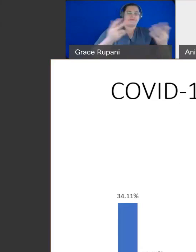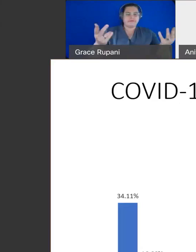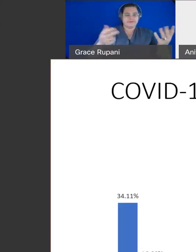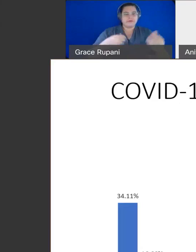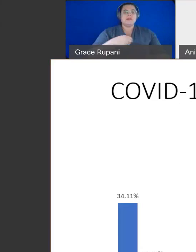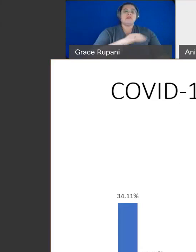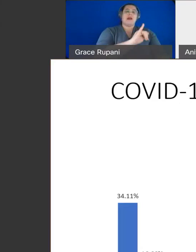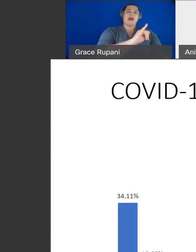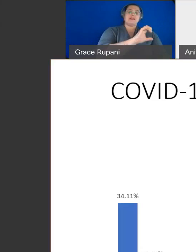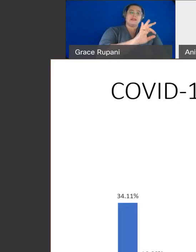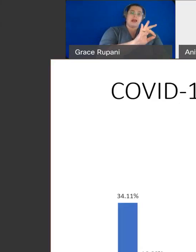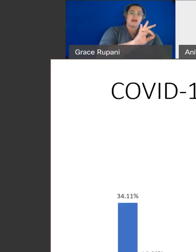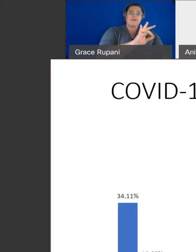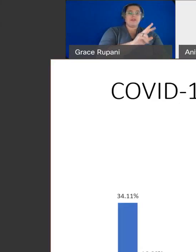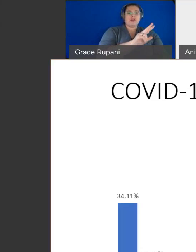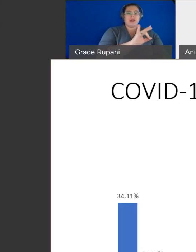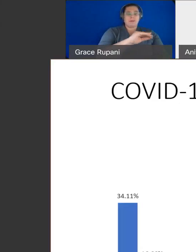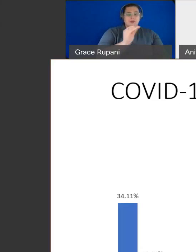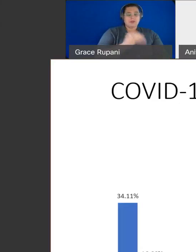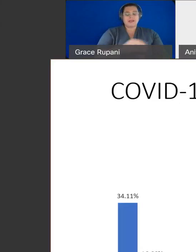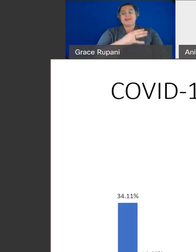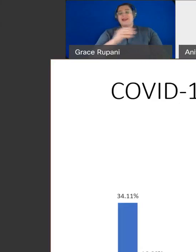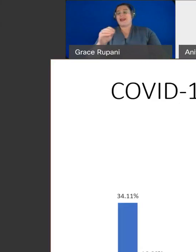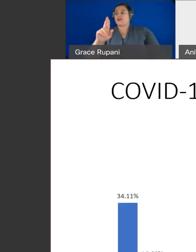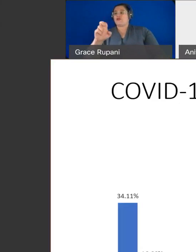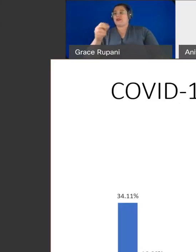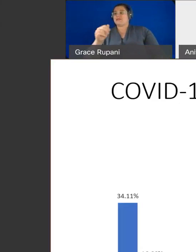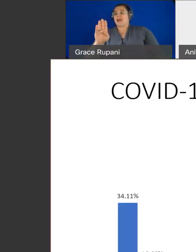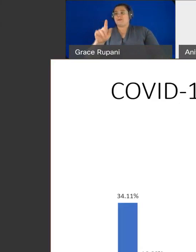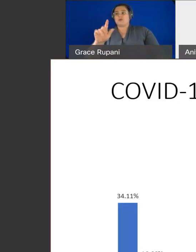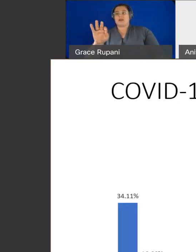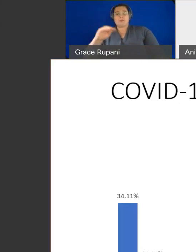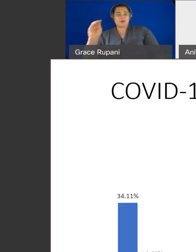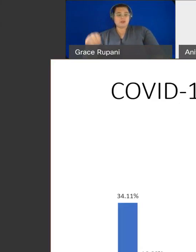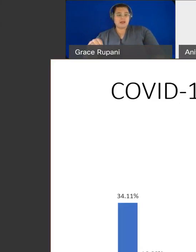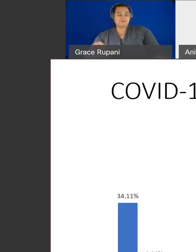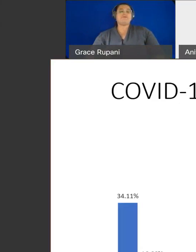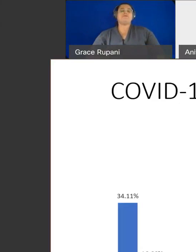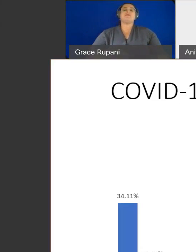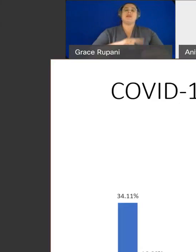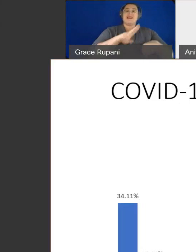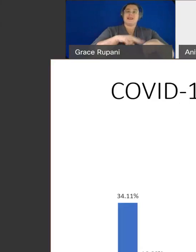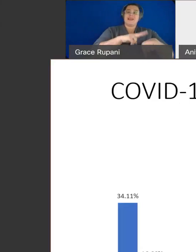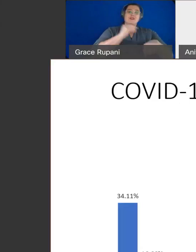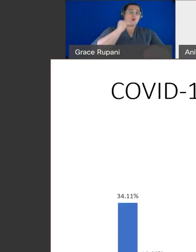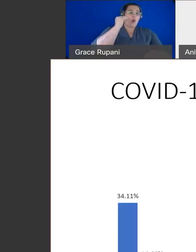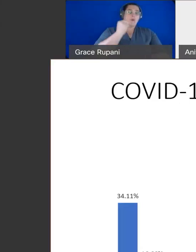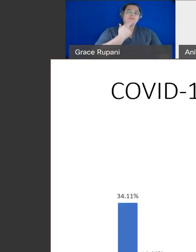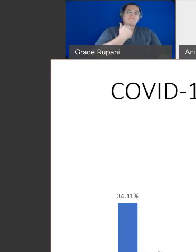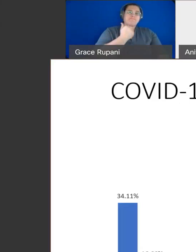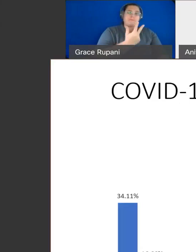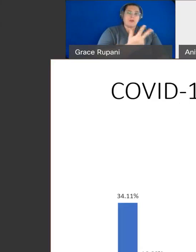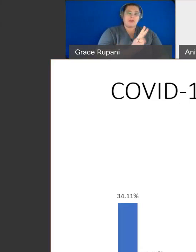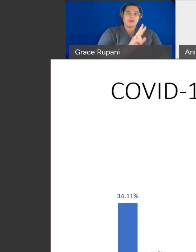and 29% in ResHab. The percentage in natural homes is only